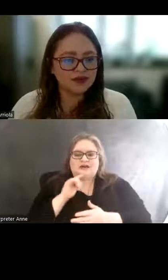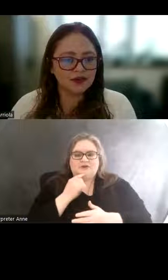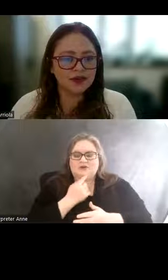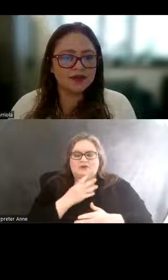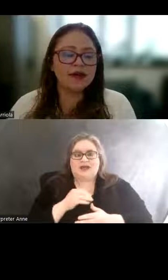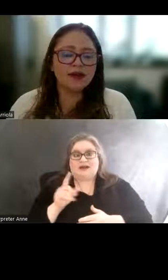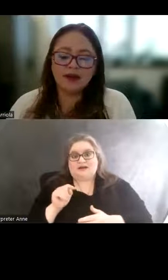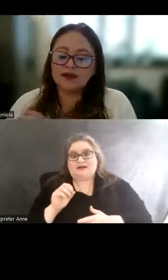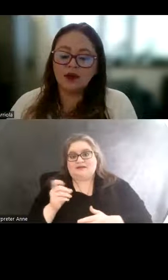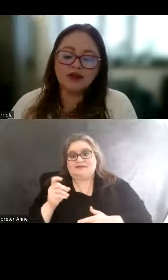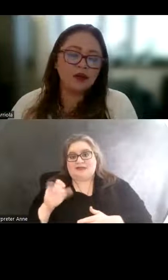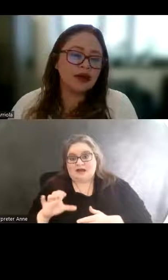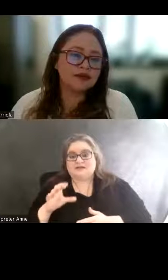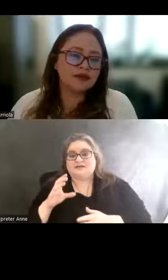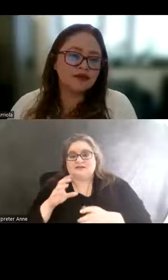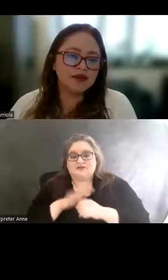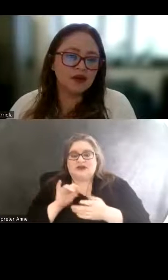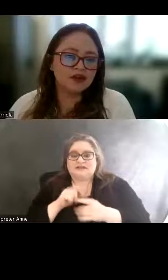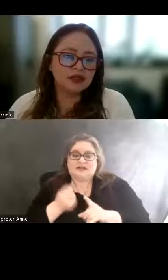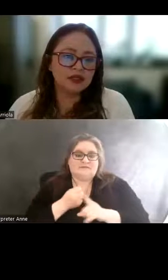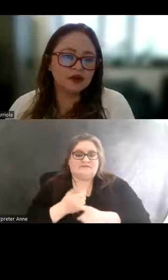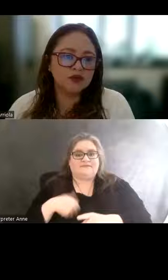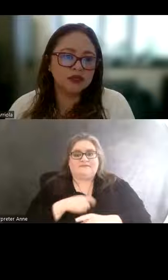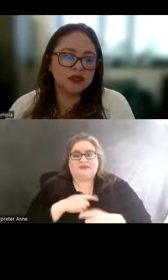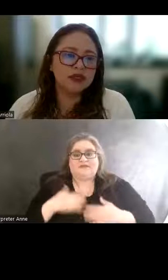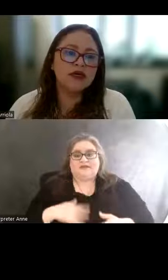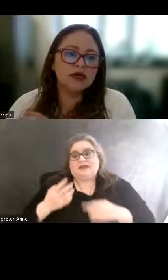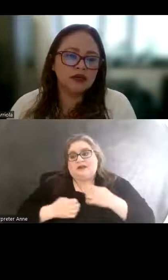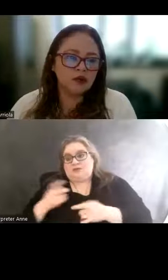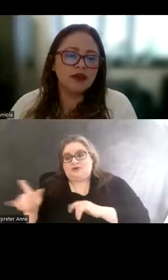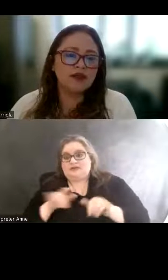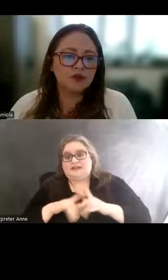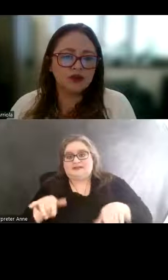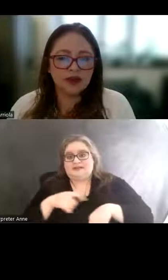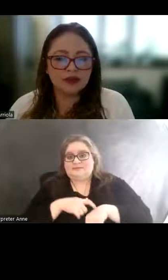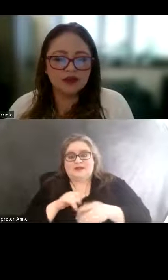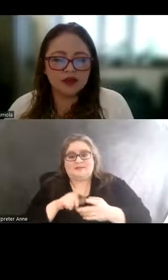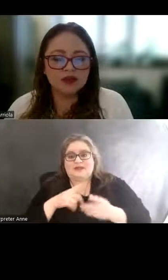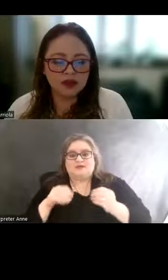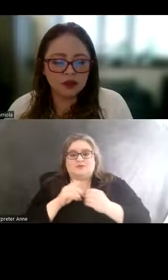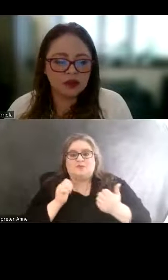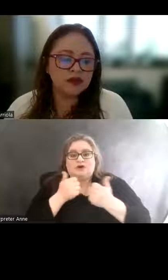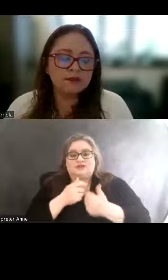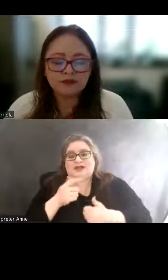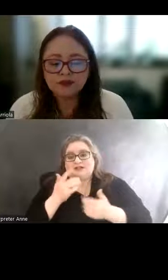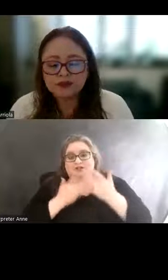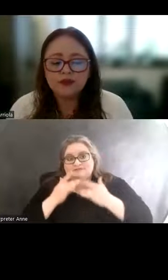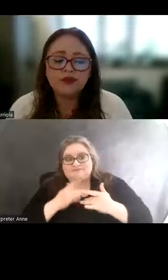toxic stress that is also impacting us physiologically and emotionally in a way that is more challenging to deal